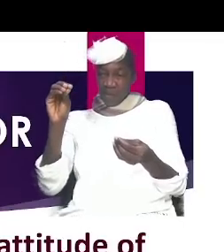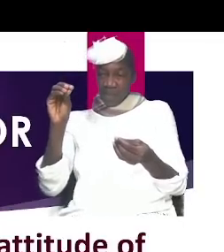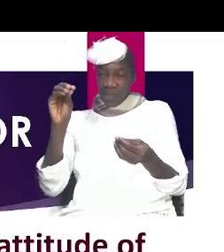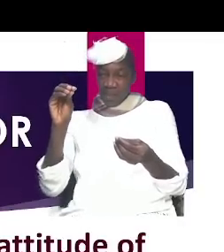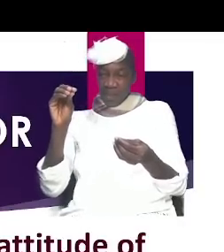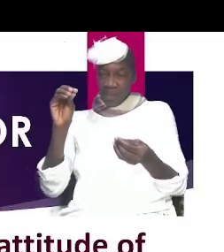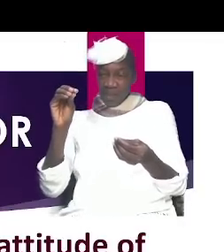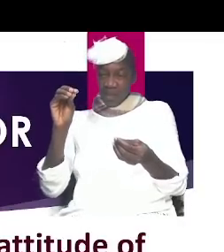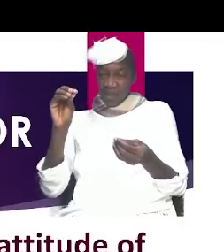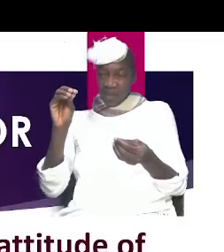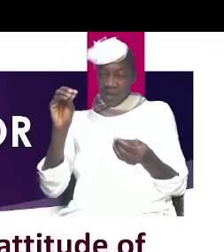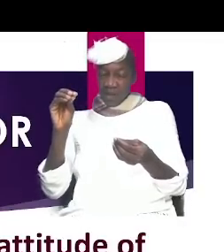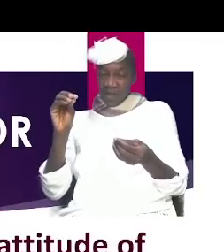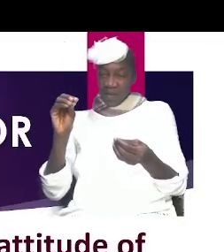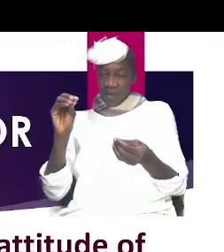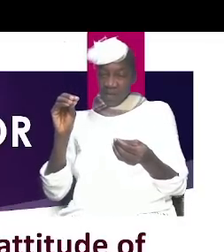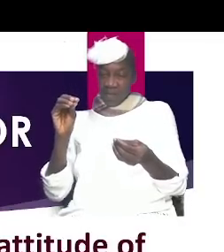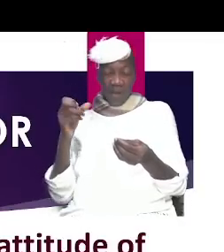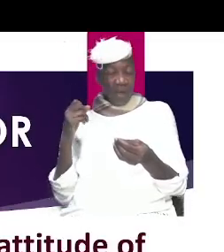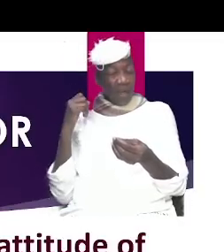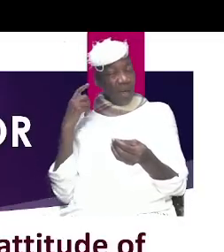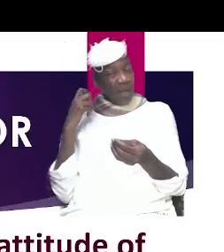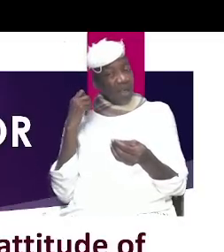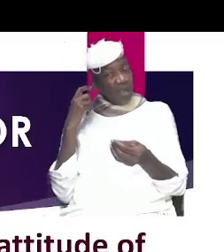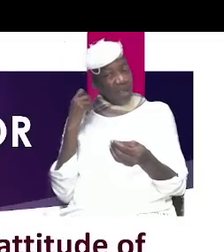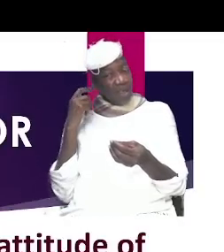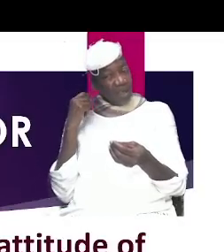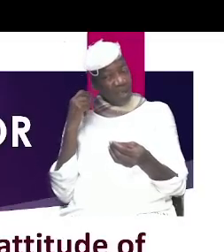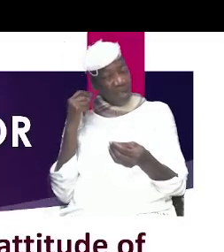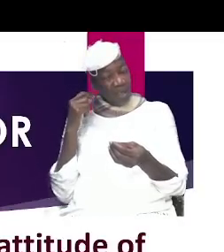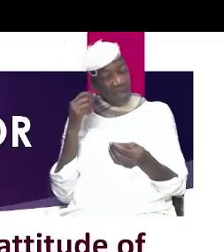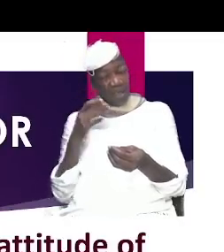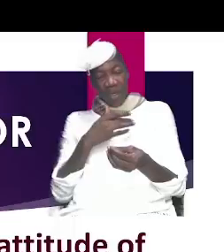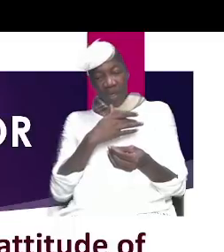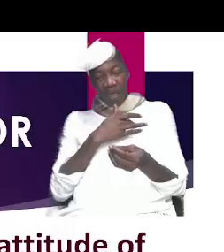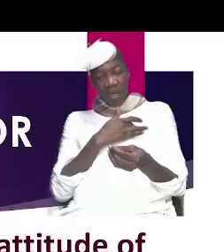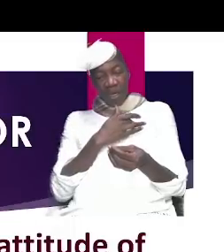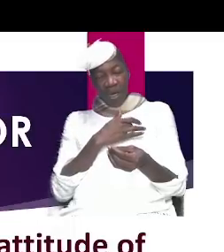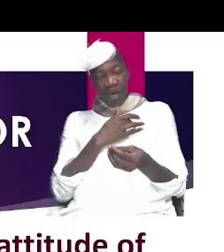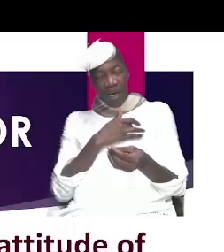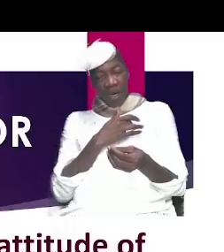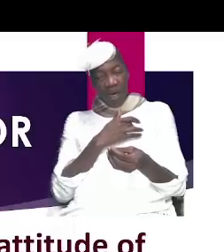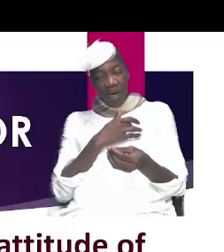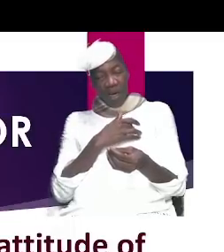$50. Understand the concept. It is a matter of the heart. It is an